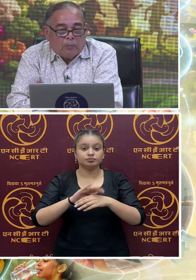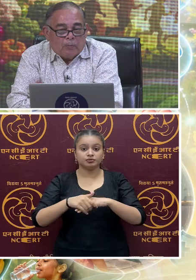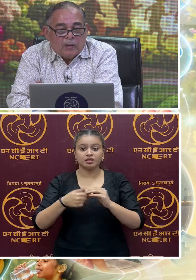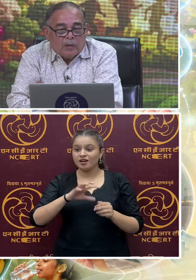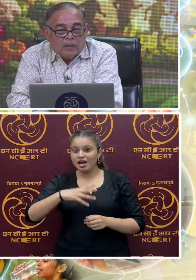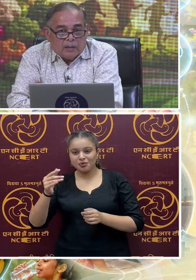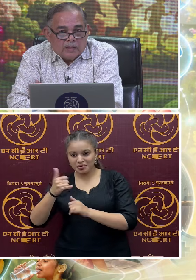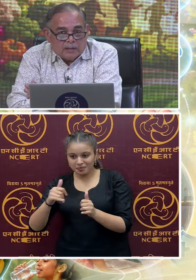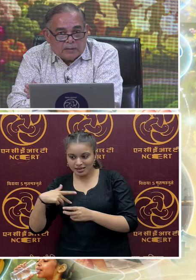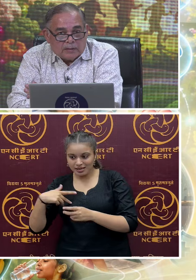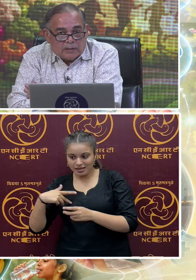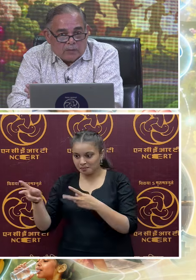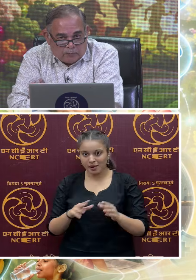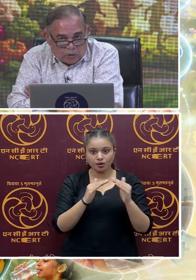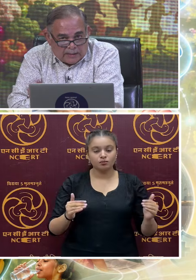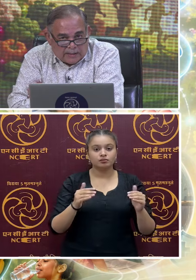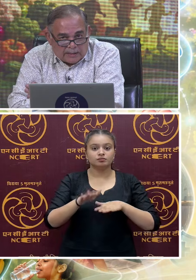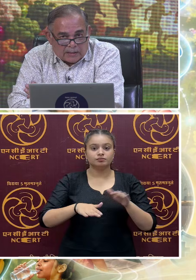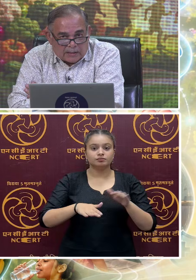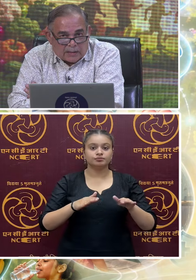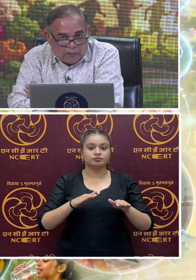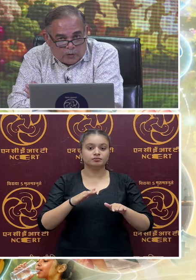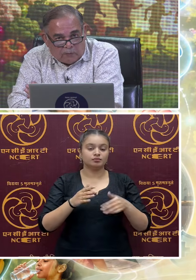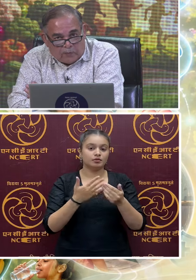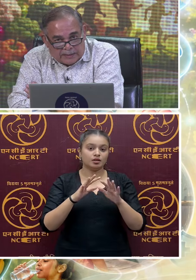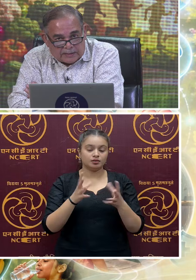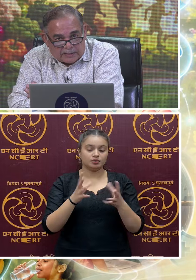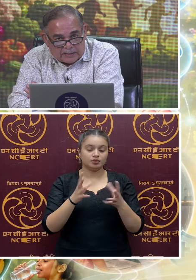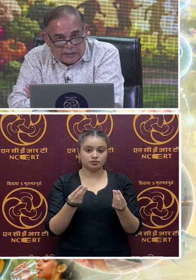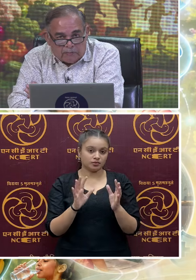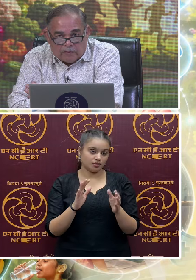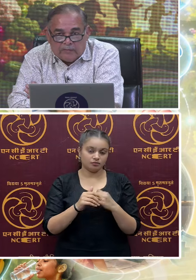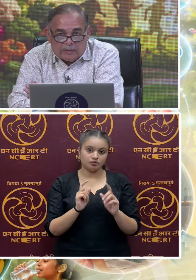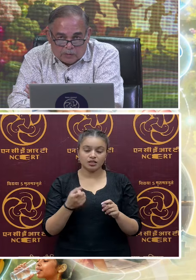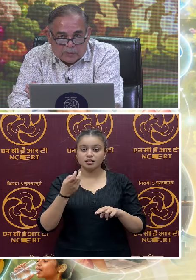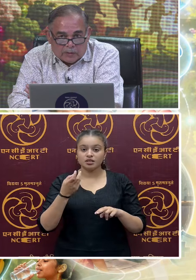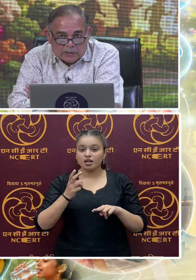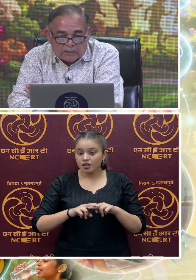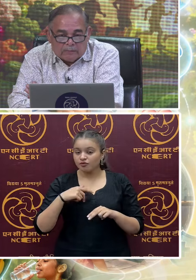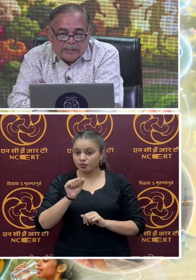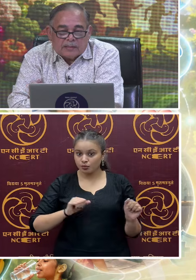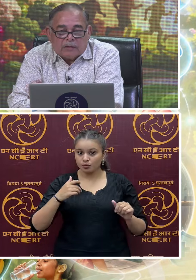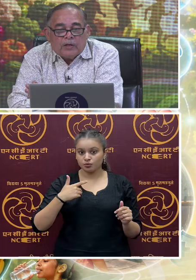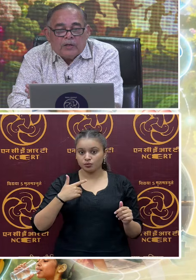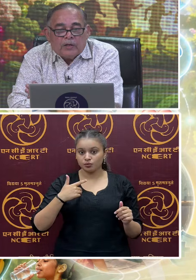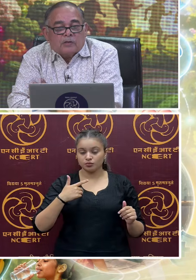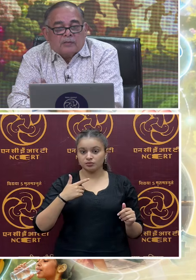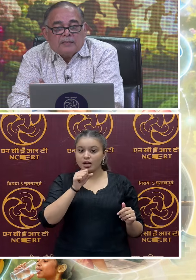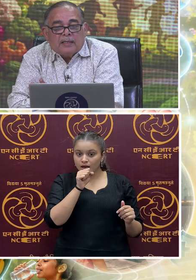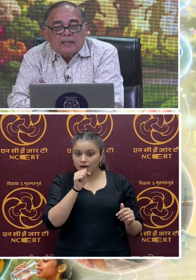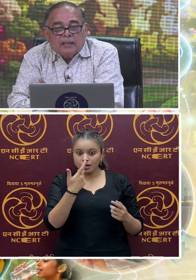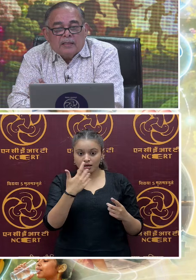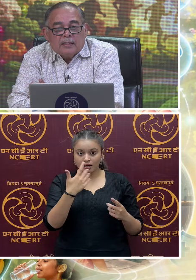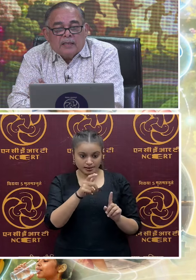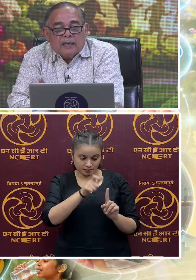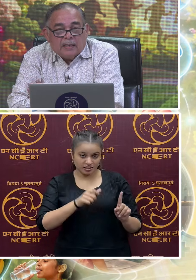home. The fourth thing is cover your face whenever one is coughing or